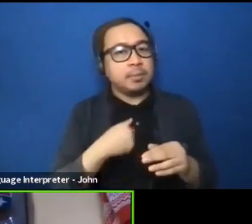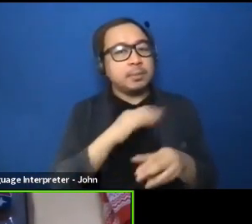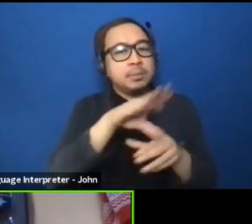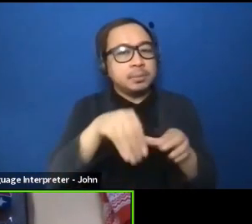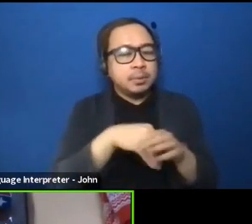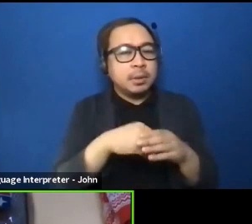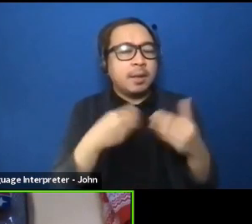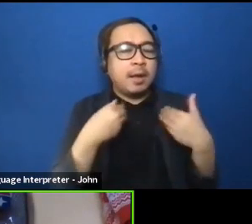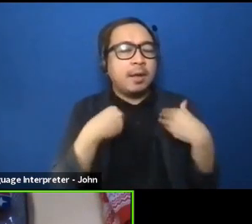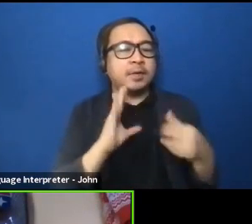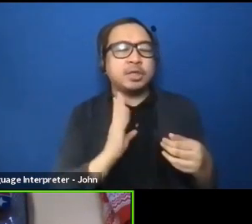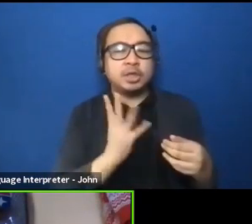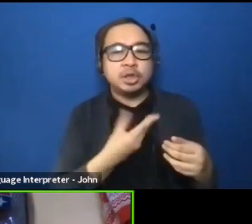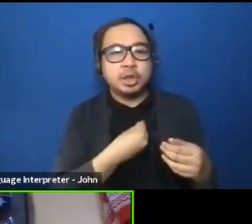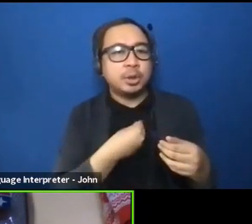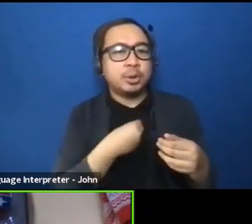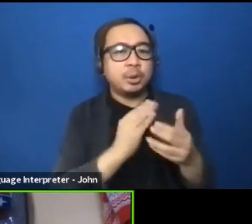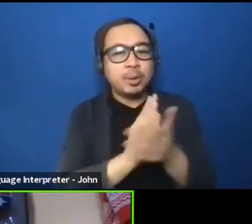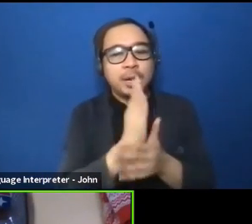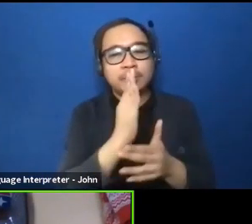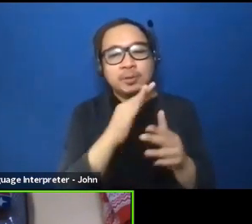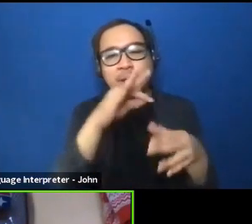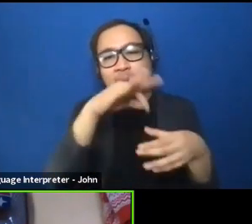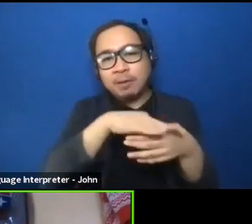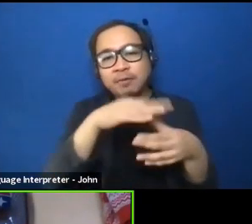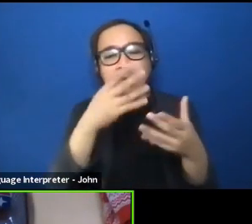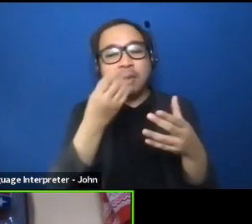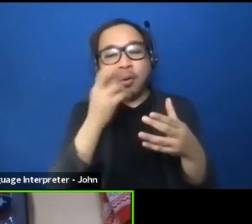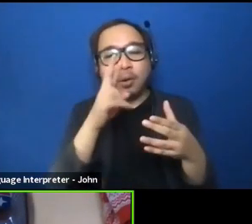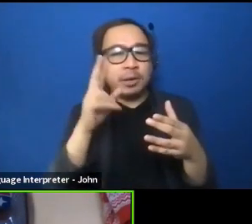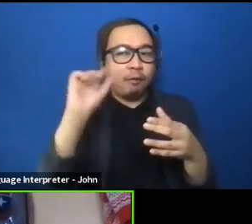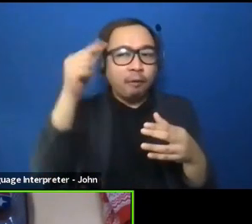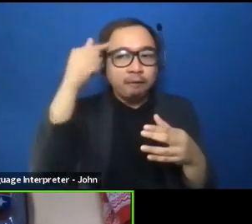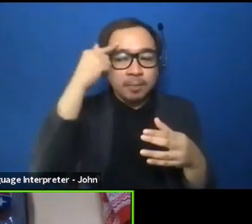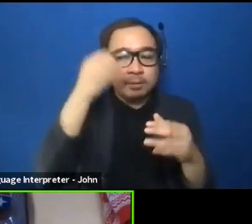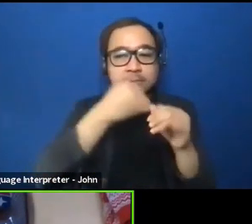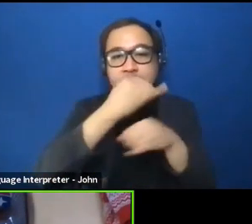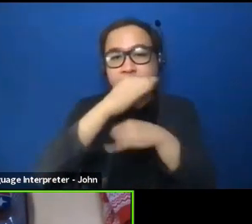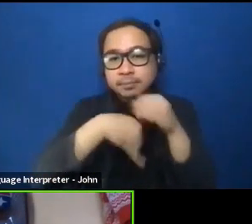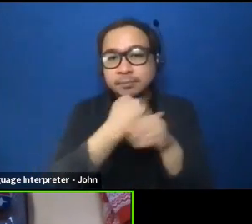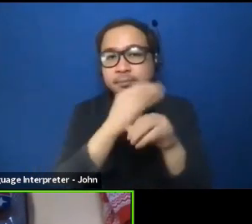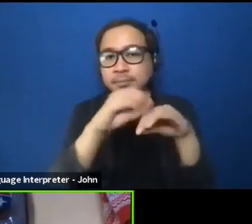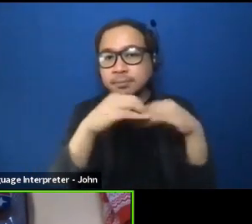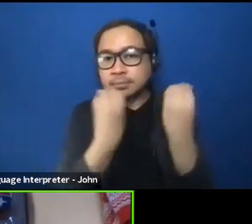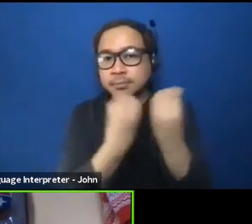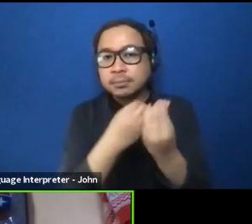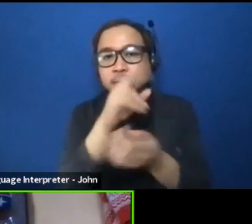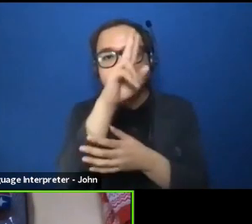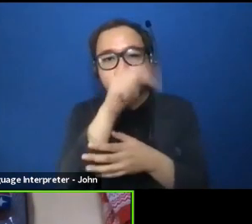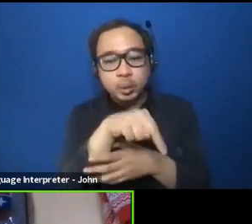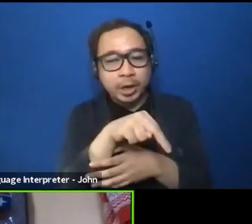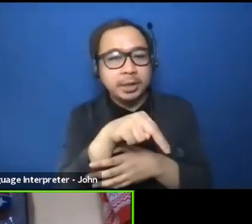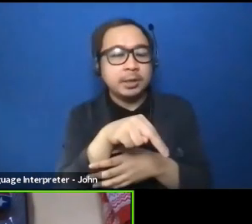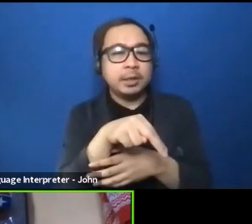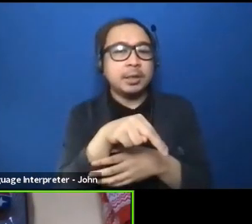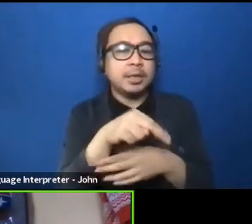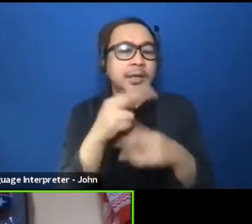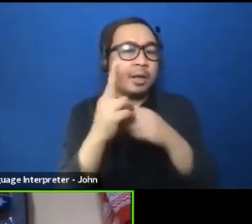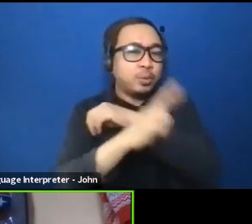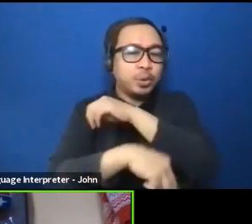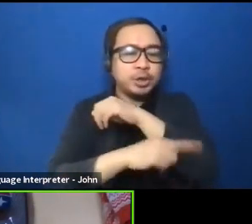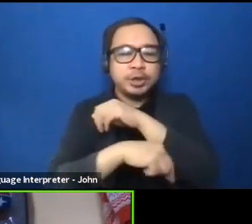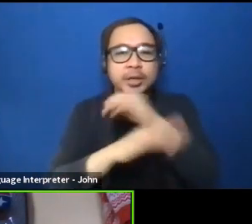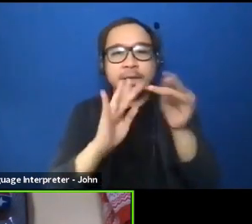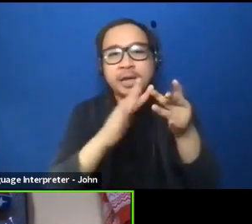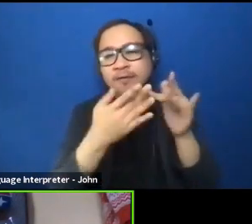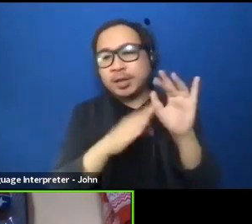and all the queer rights advocates from Nepal, urge government, international organization, United Nations agencies, regional network development